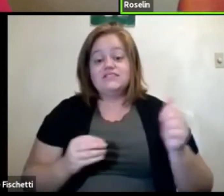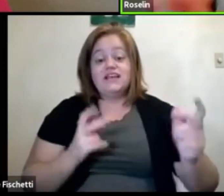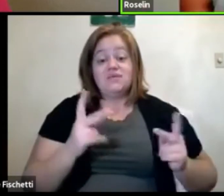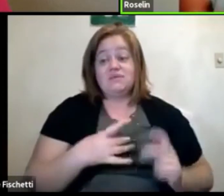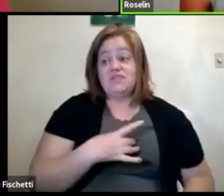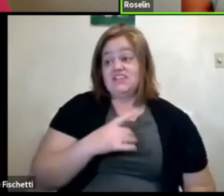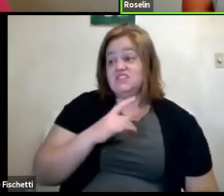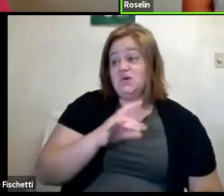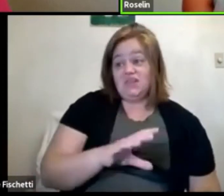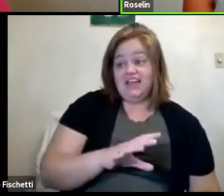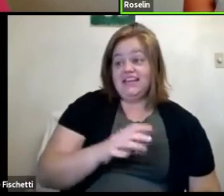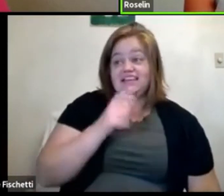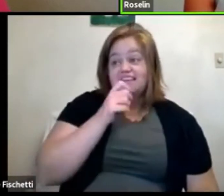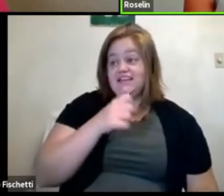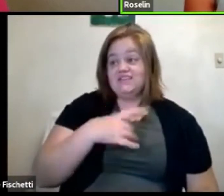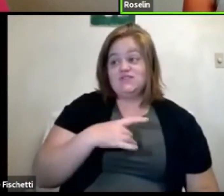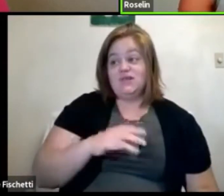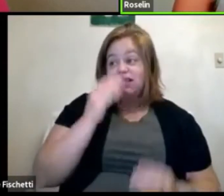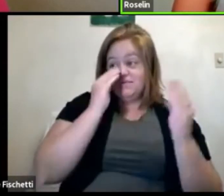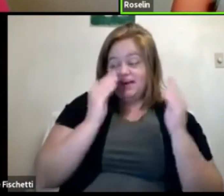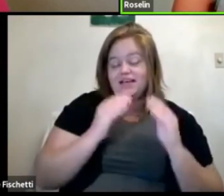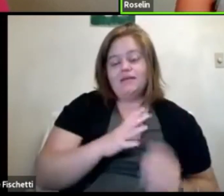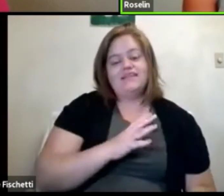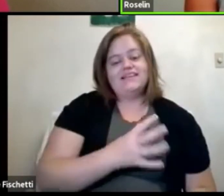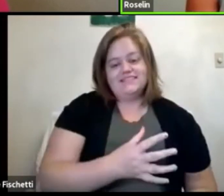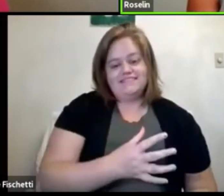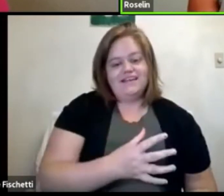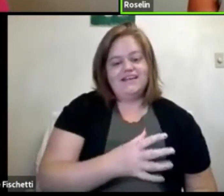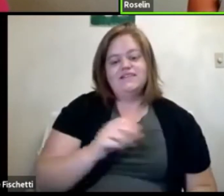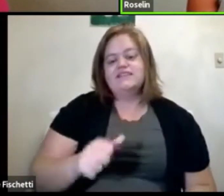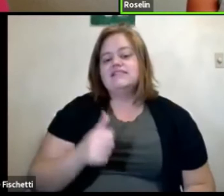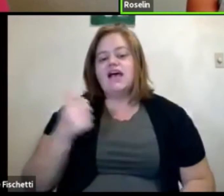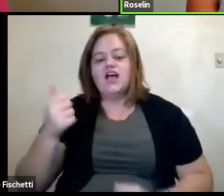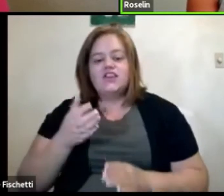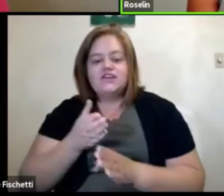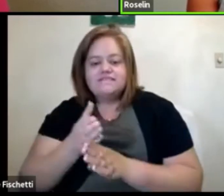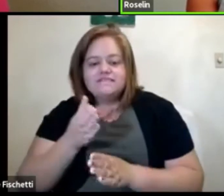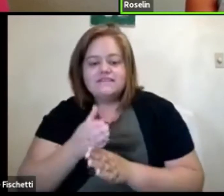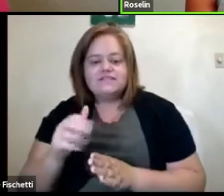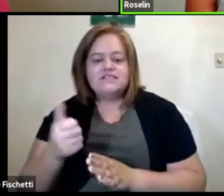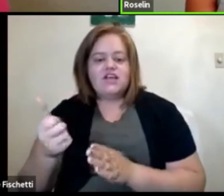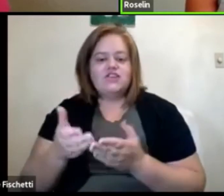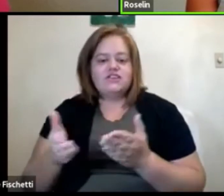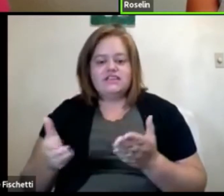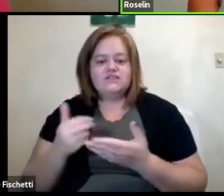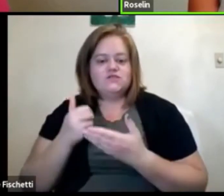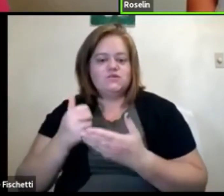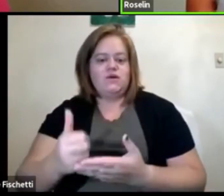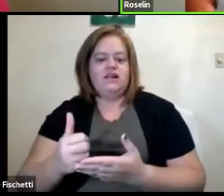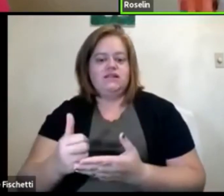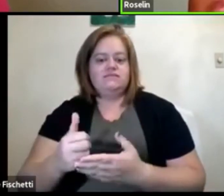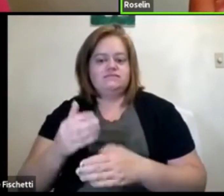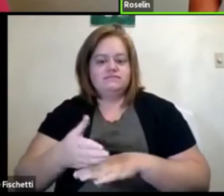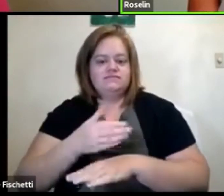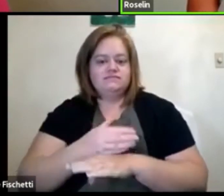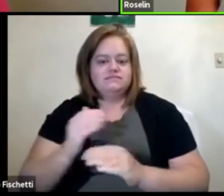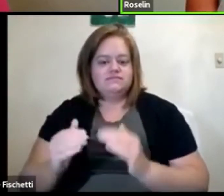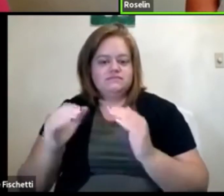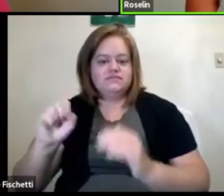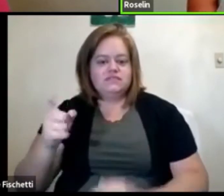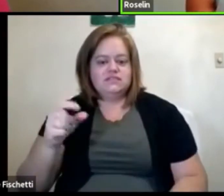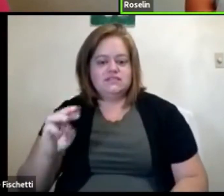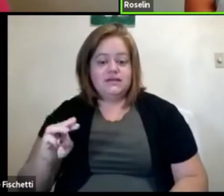that's totally fine. And there's a ton of other things that you can do. There's, food science, and